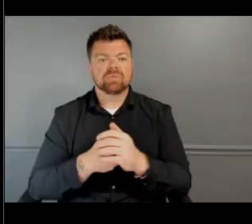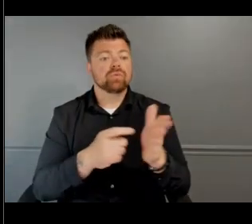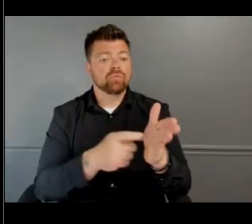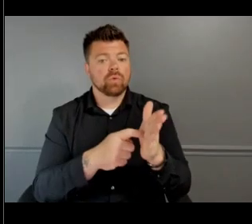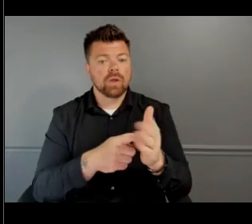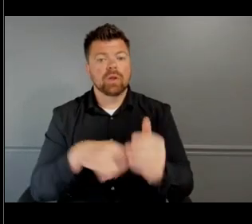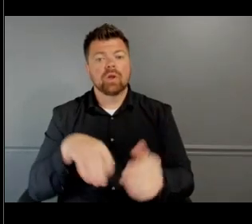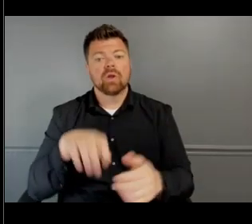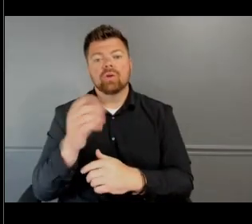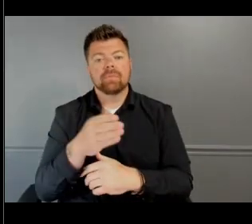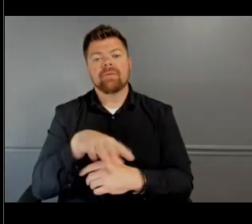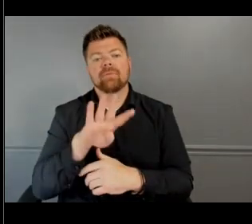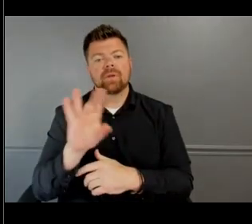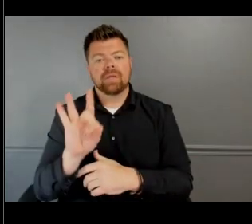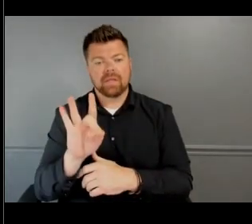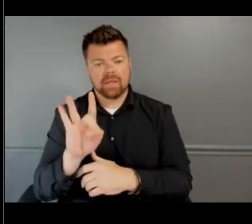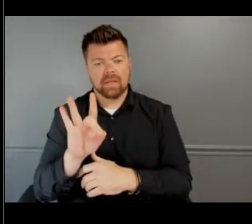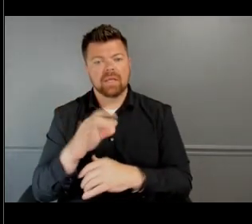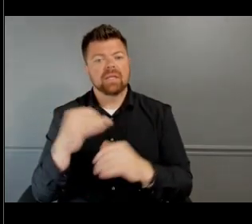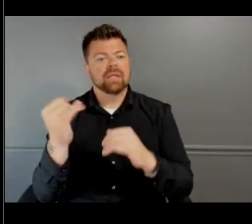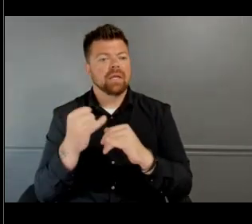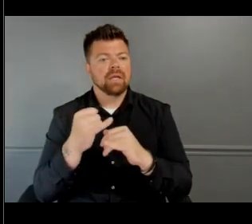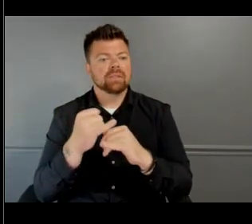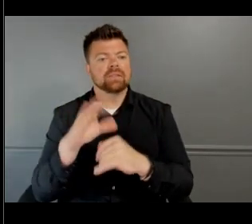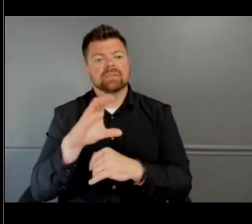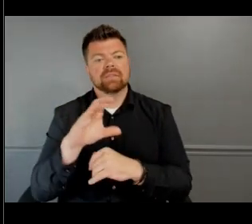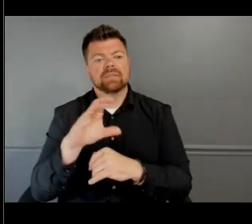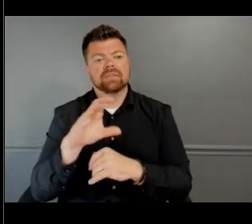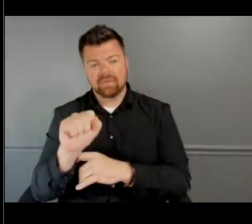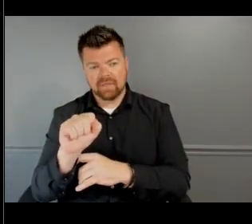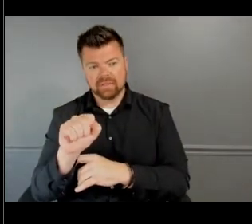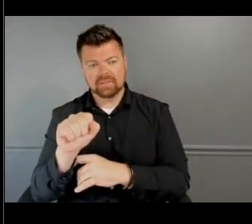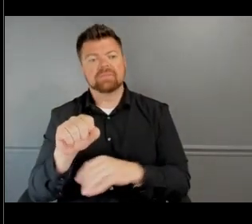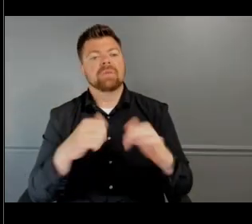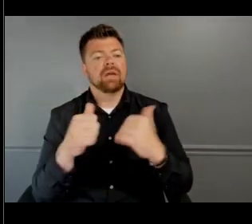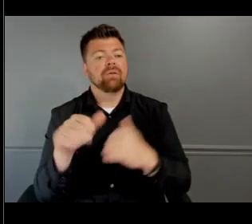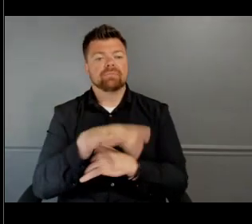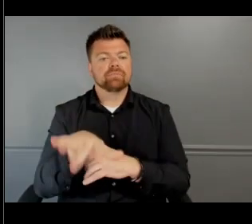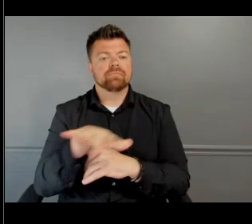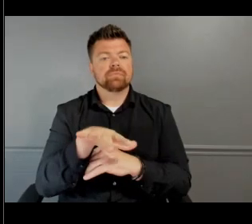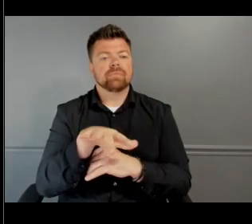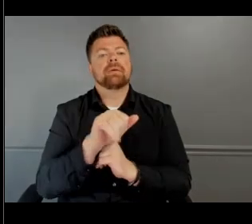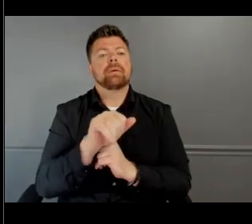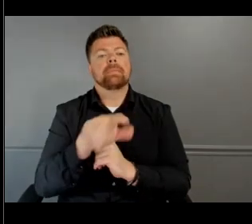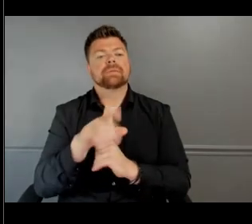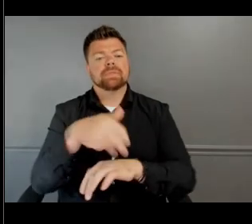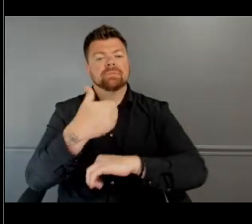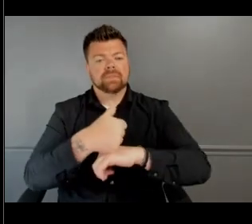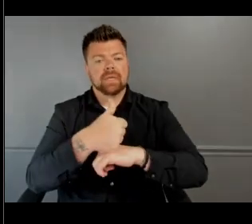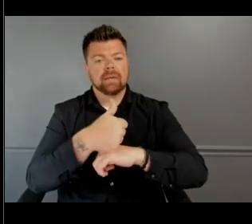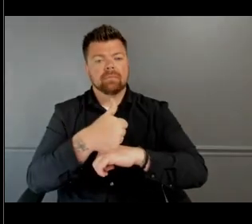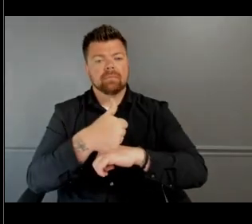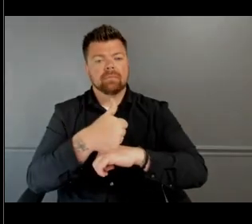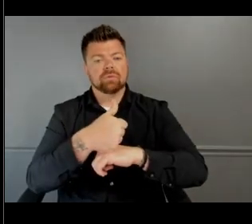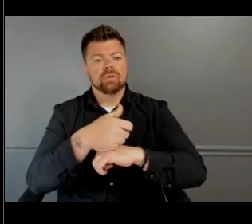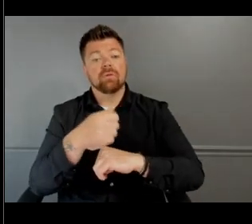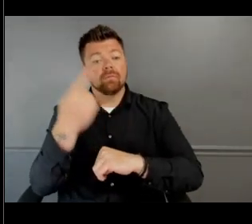by 48-inch clear floor space area must be positioned for